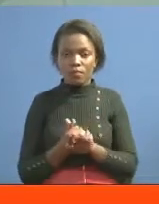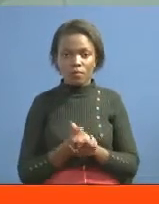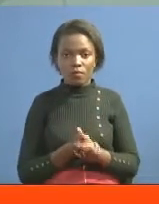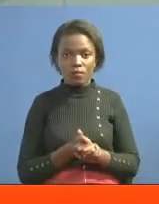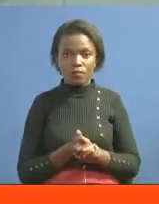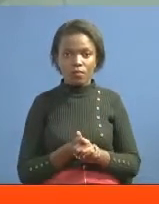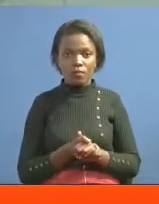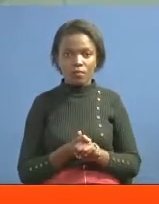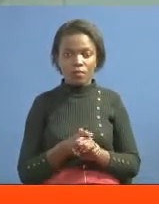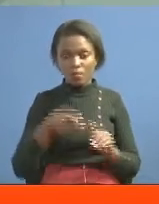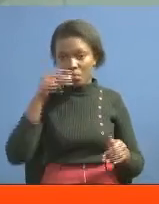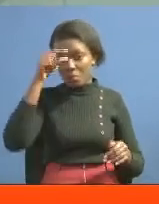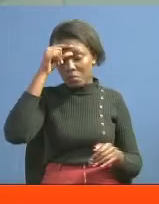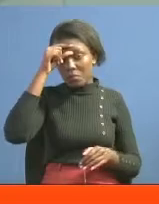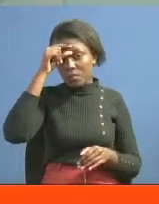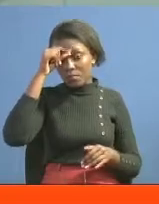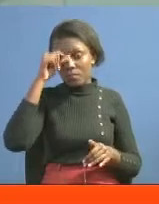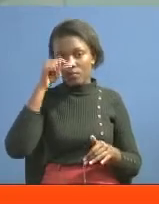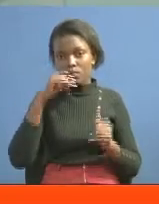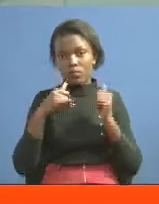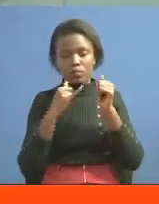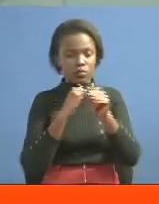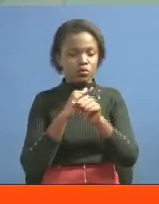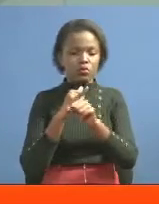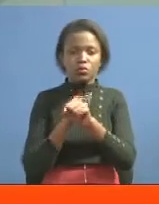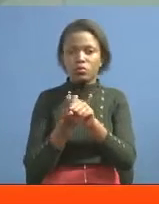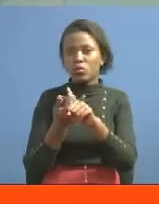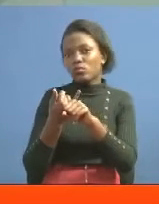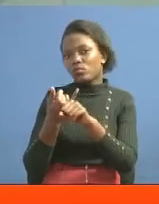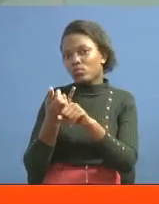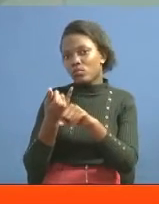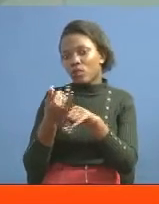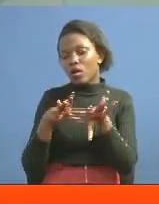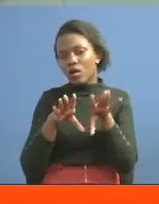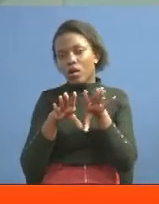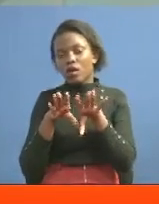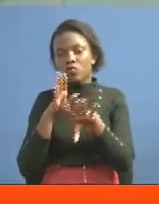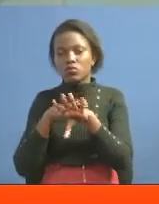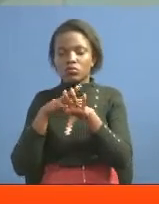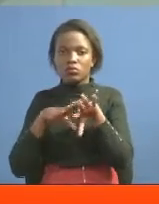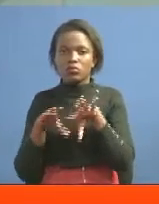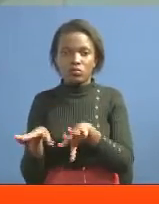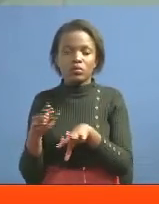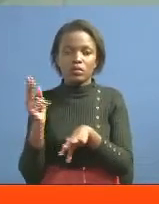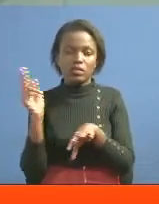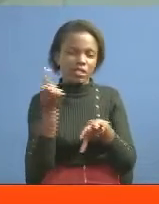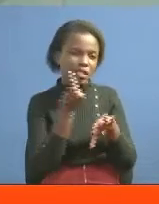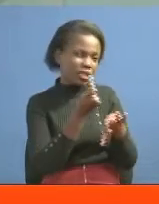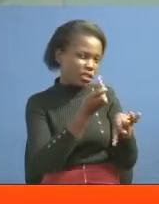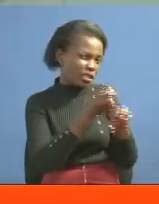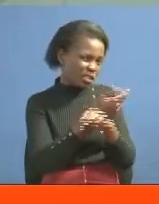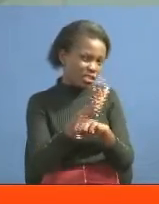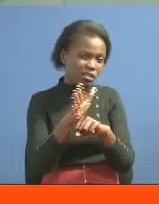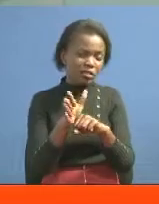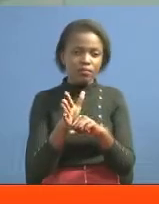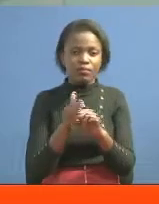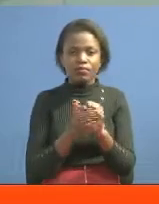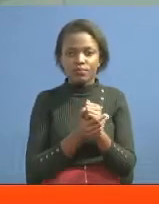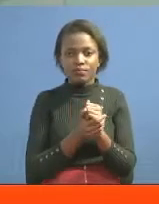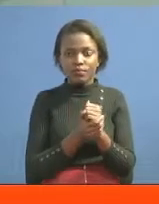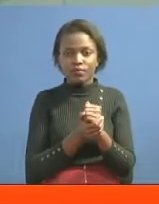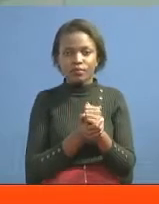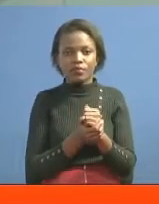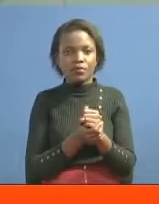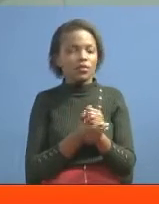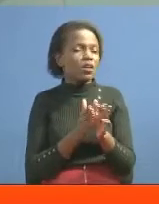concerned, the government did a good job. But during this second lockdown, we've not seen the government move